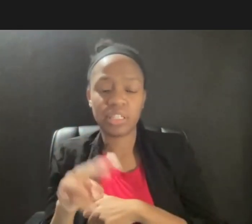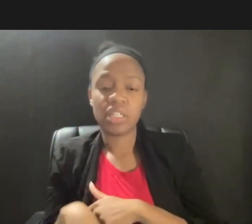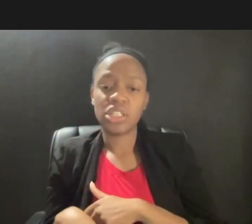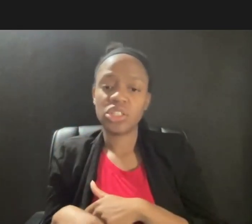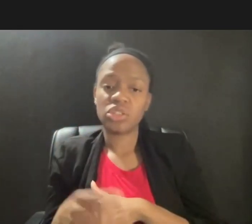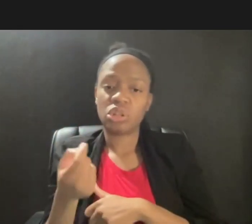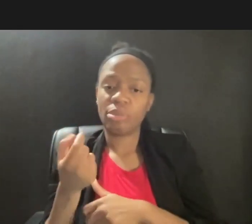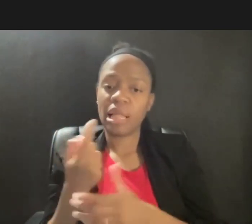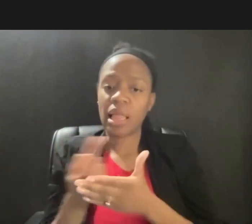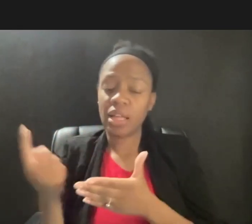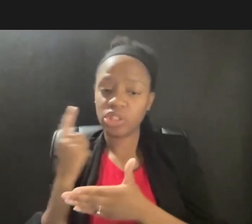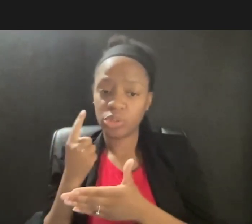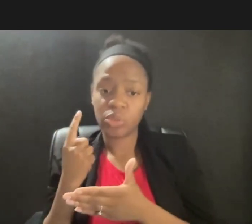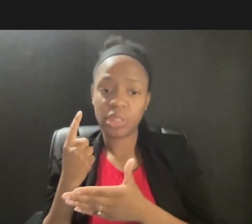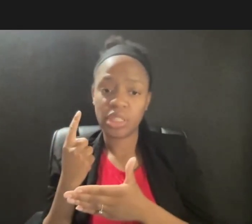in another